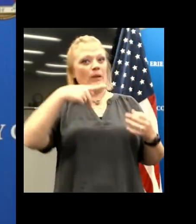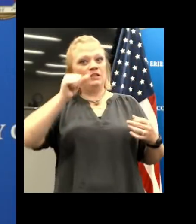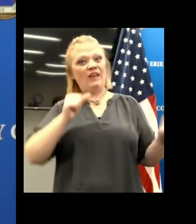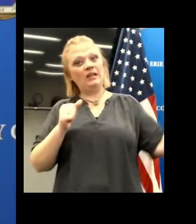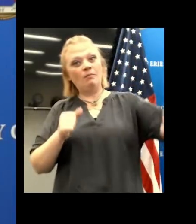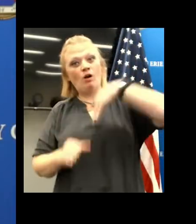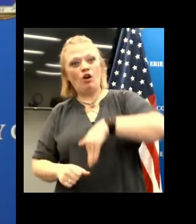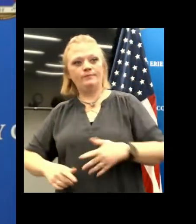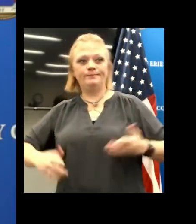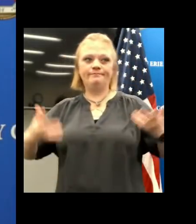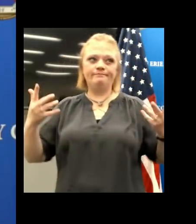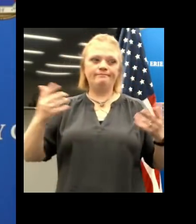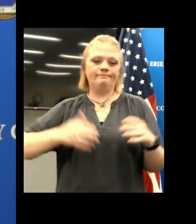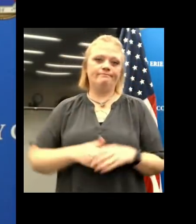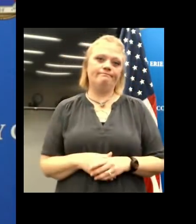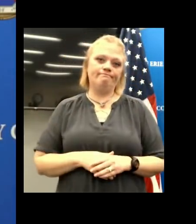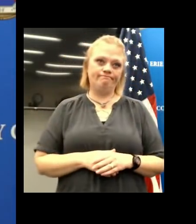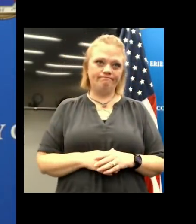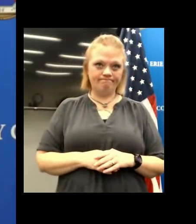here.